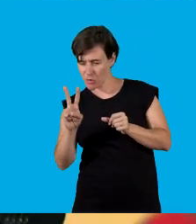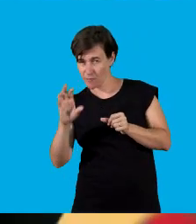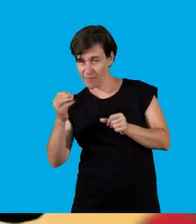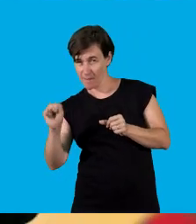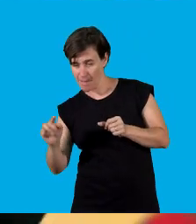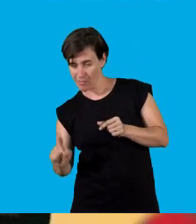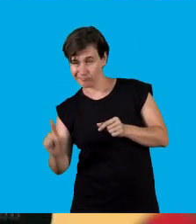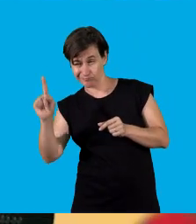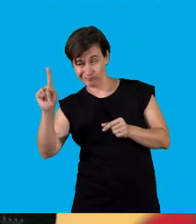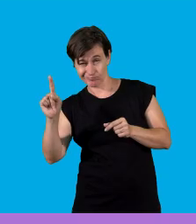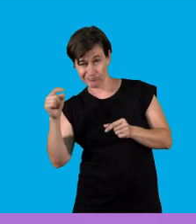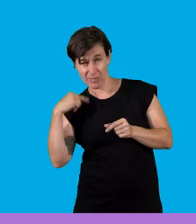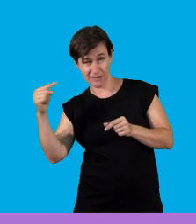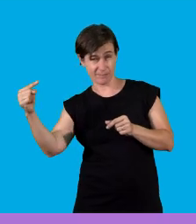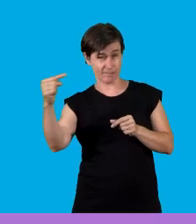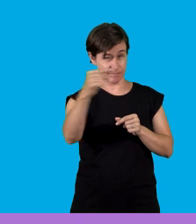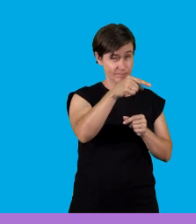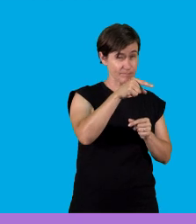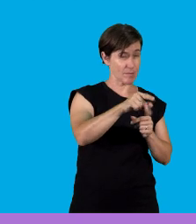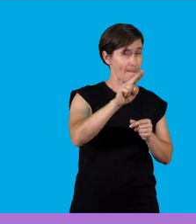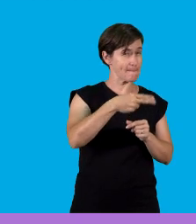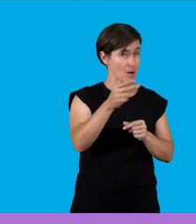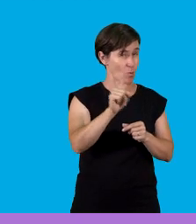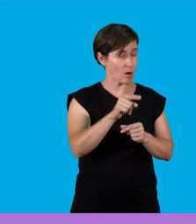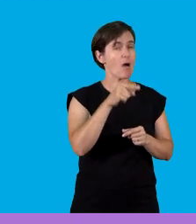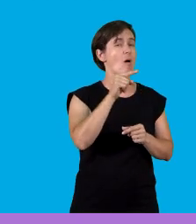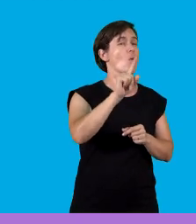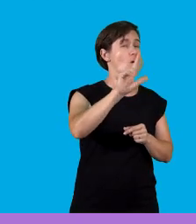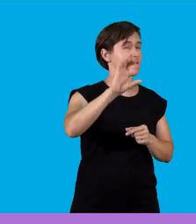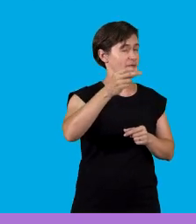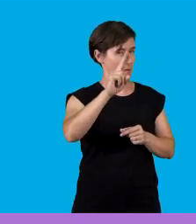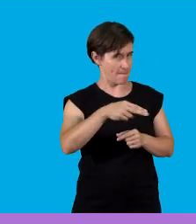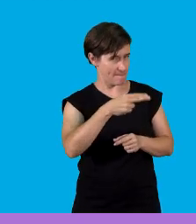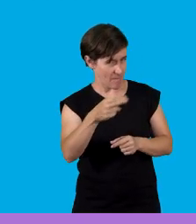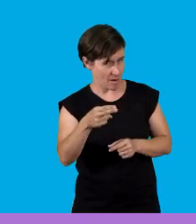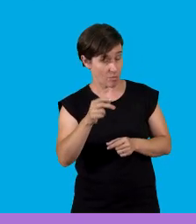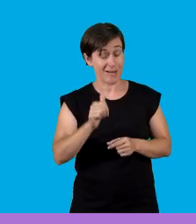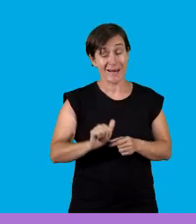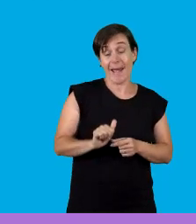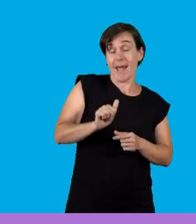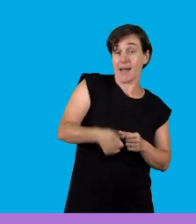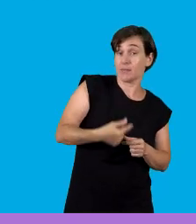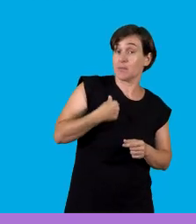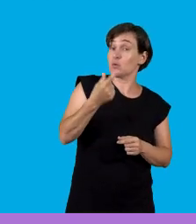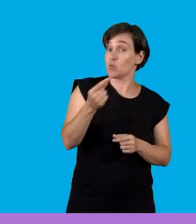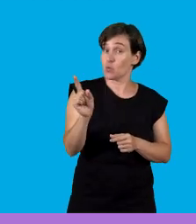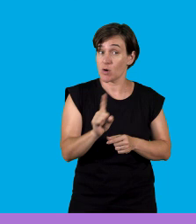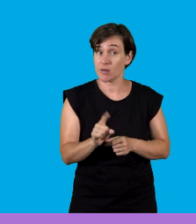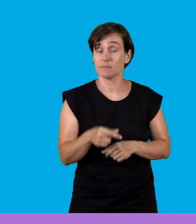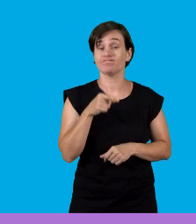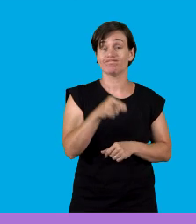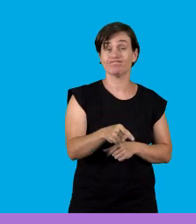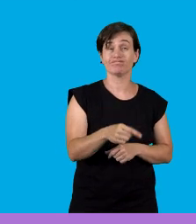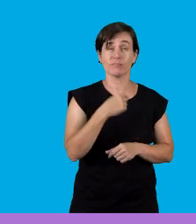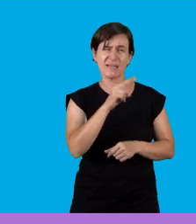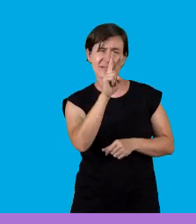miles. What did he pay in, basically in the UK? We established it's 150 pounds. Then I took